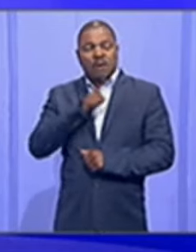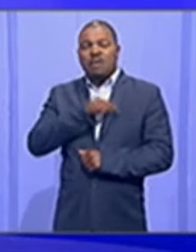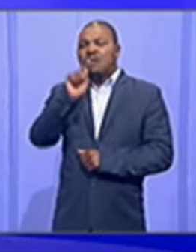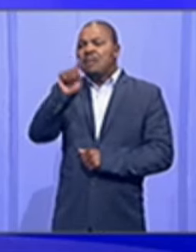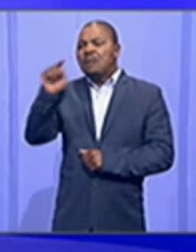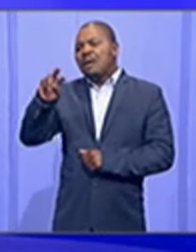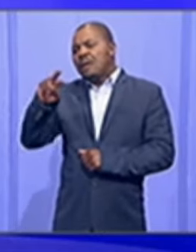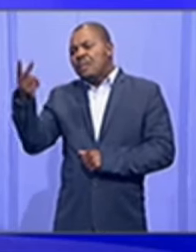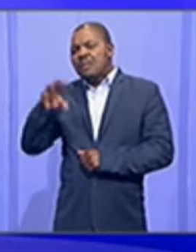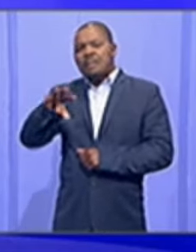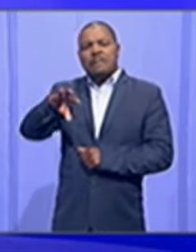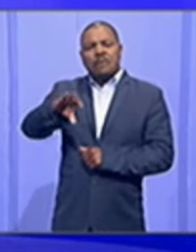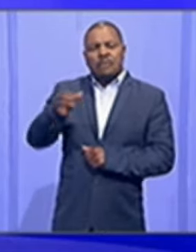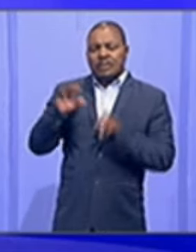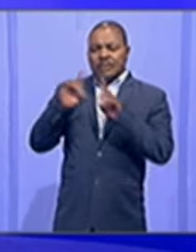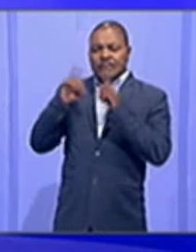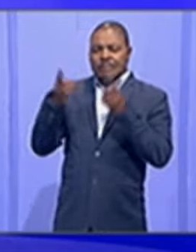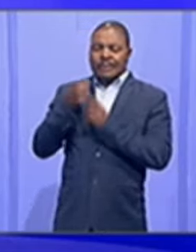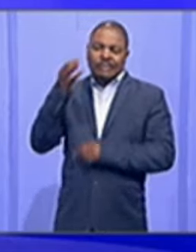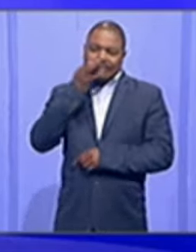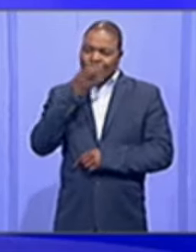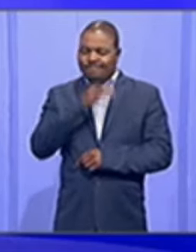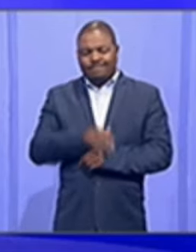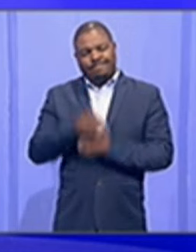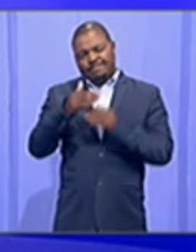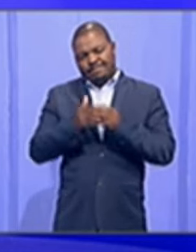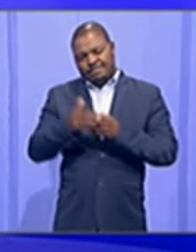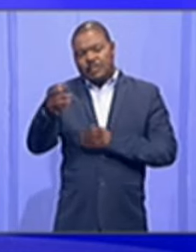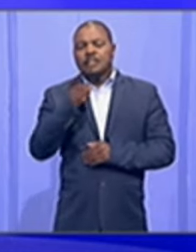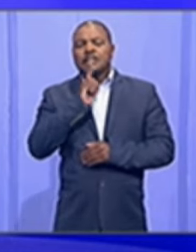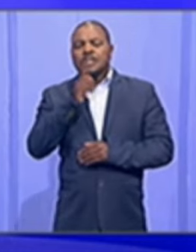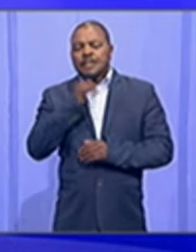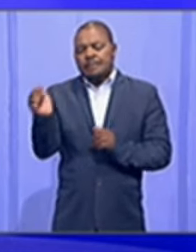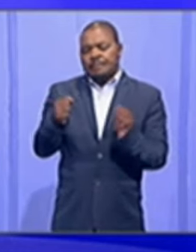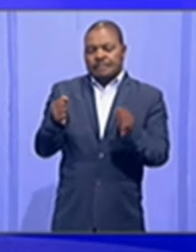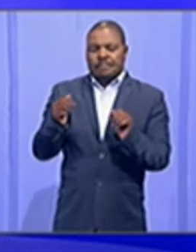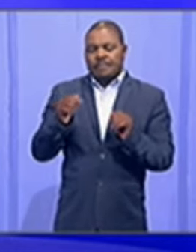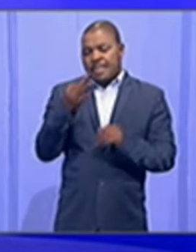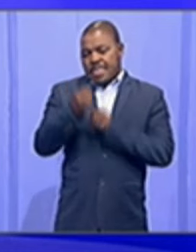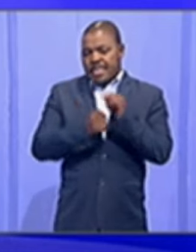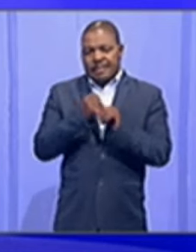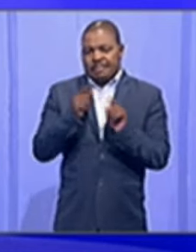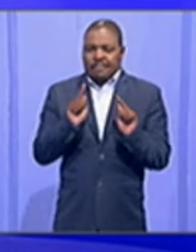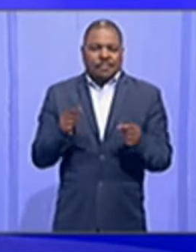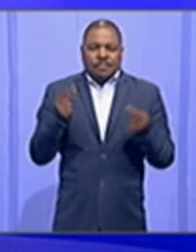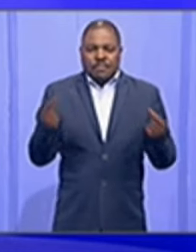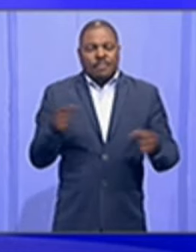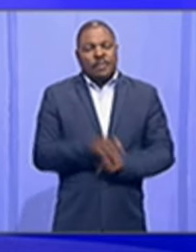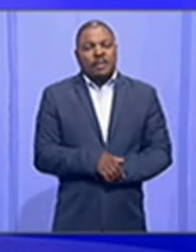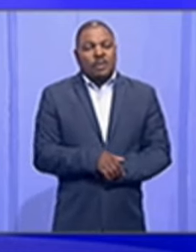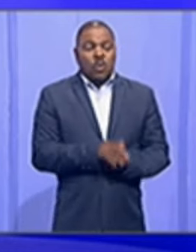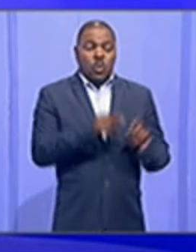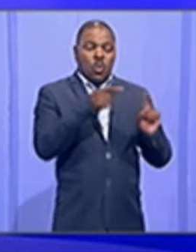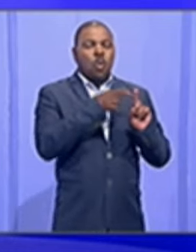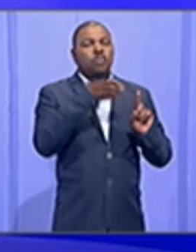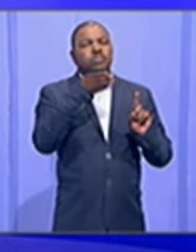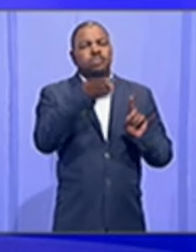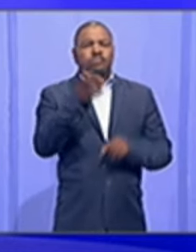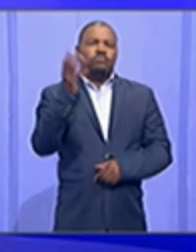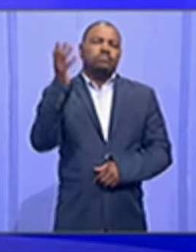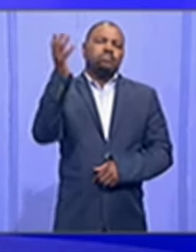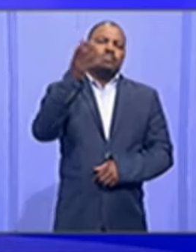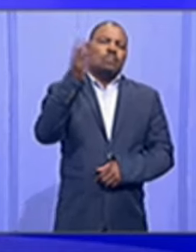tše dingwe di tsebišitše gore di tlo palelwa ke go tlatša dikgoba tša barutiši mo mengwageng ye meraro ya go latela. Lesufi bo a bolela seo